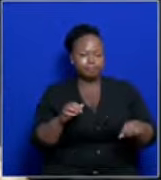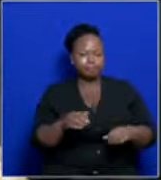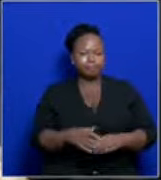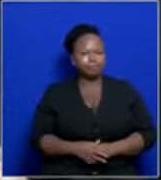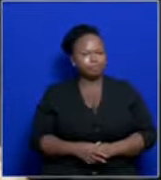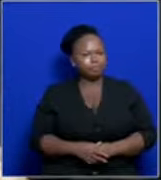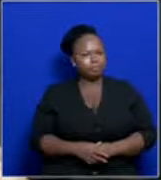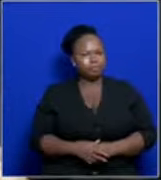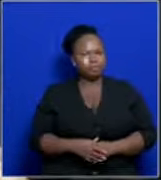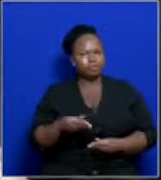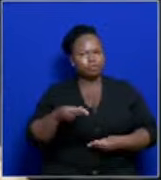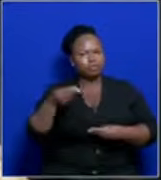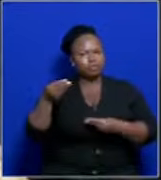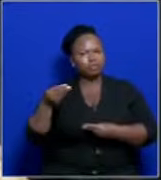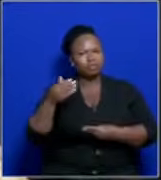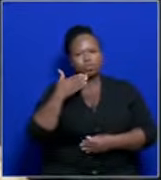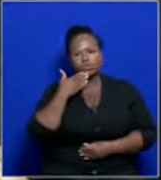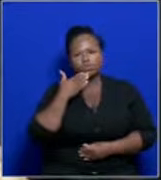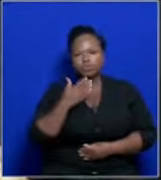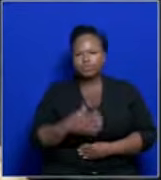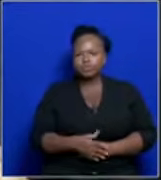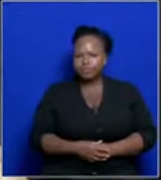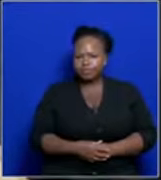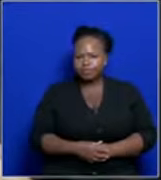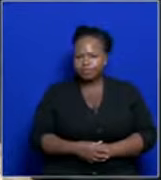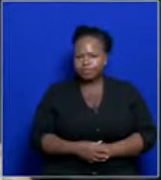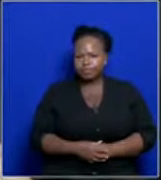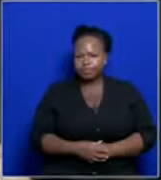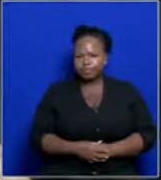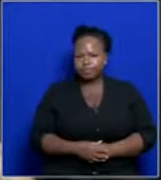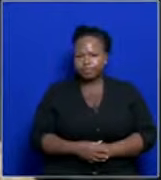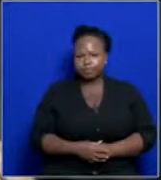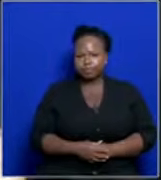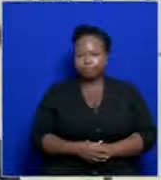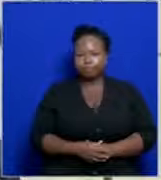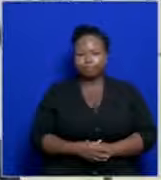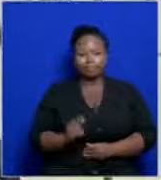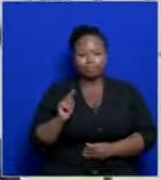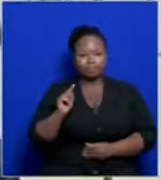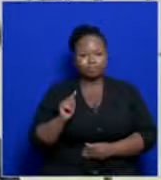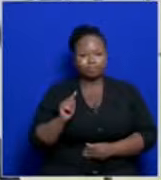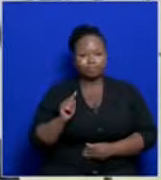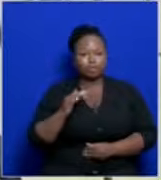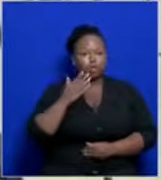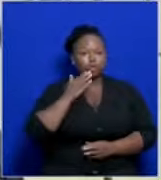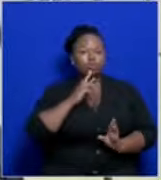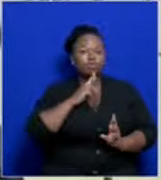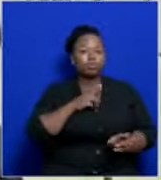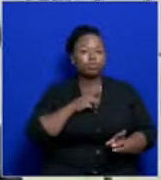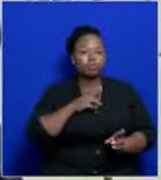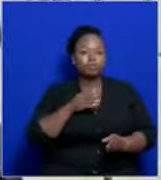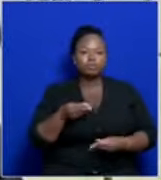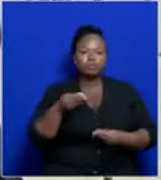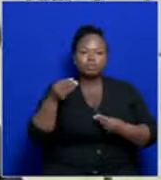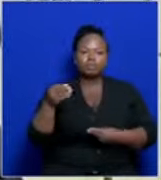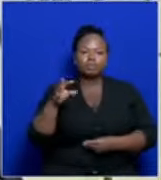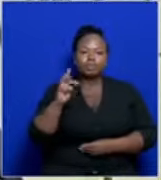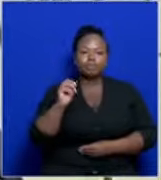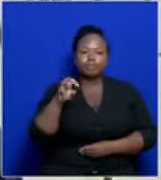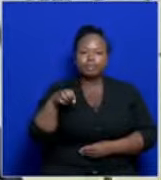address these things to? This was given... When you do the report and you give them to EMPD, who would you have addressed it